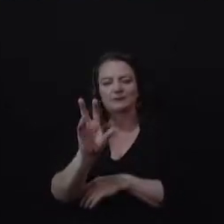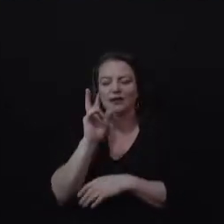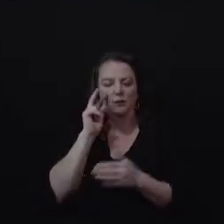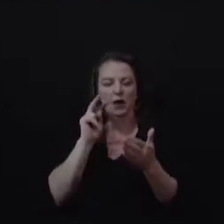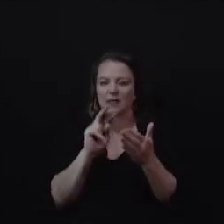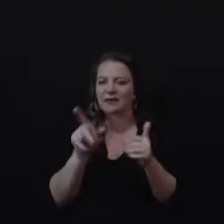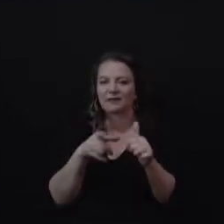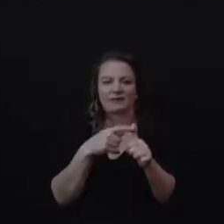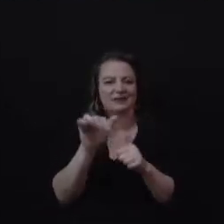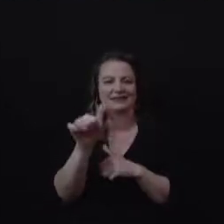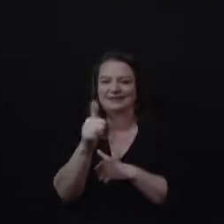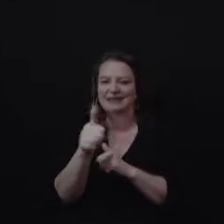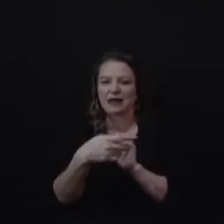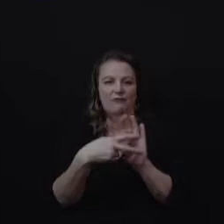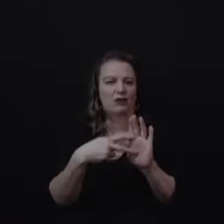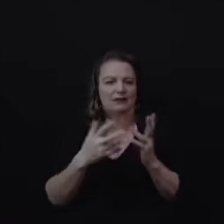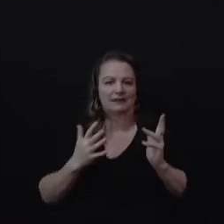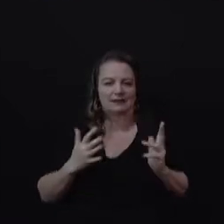10 verses today,